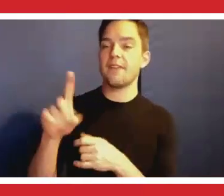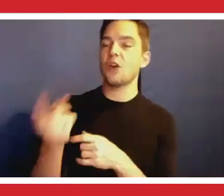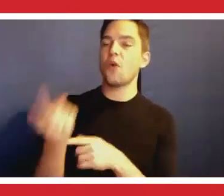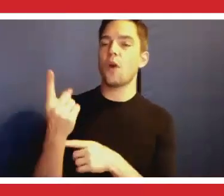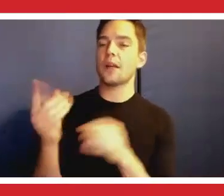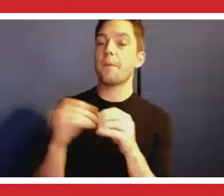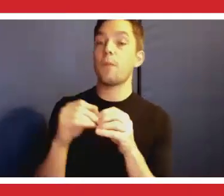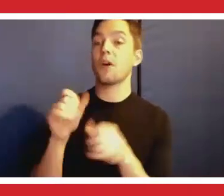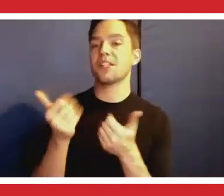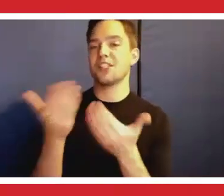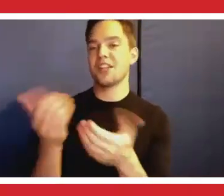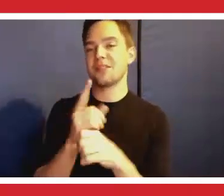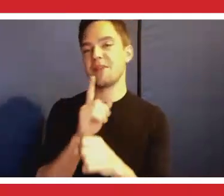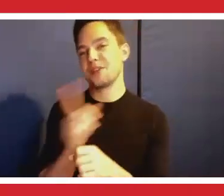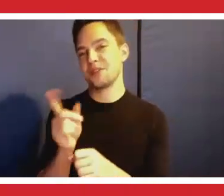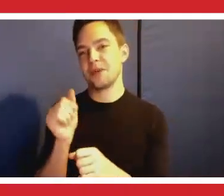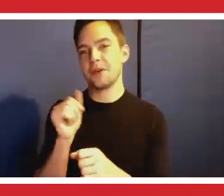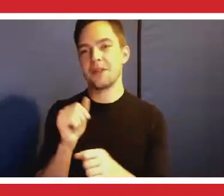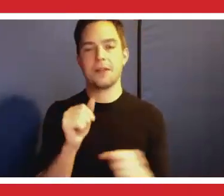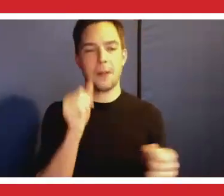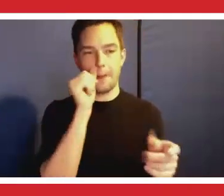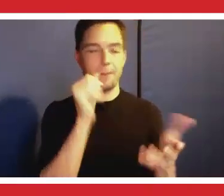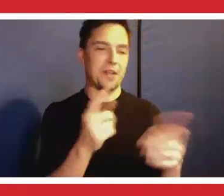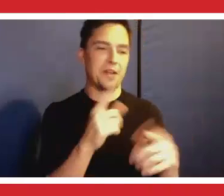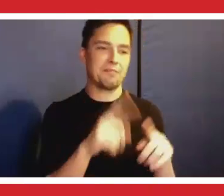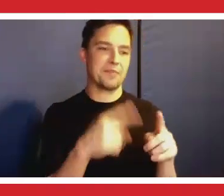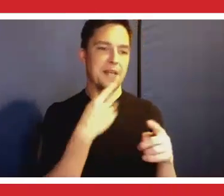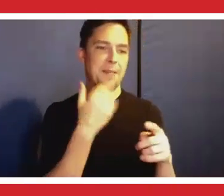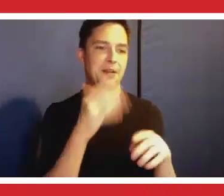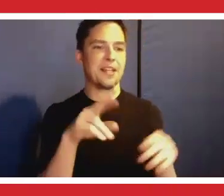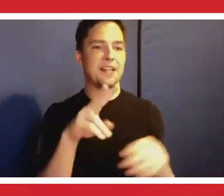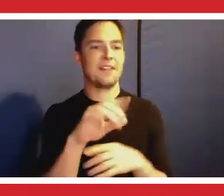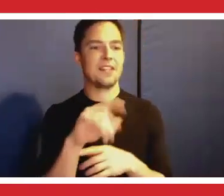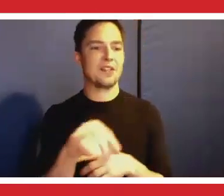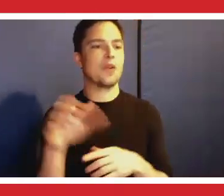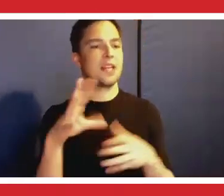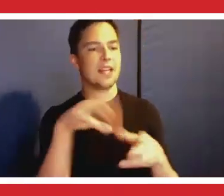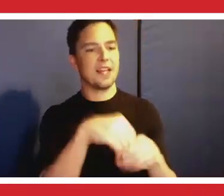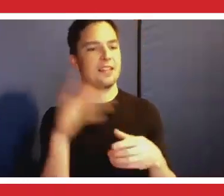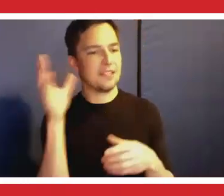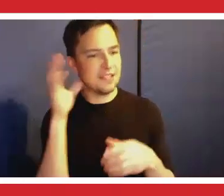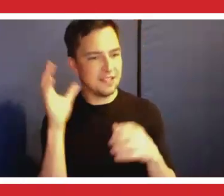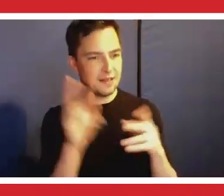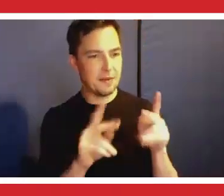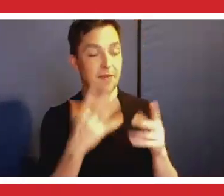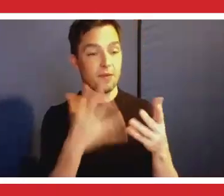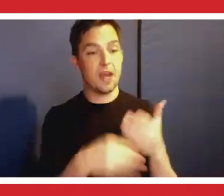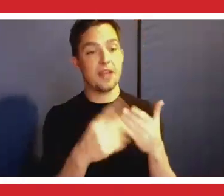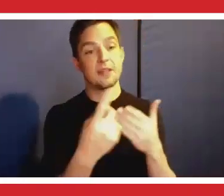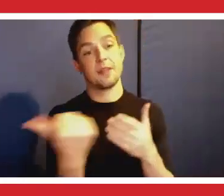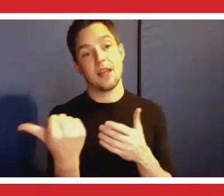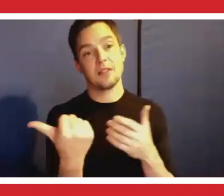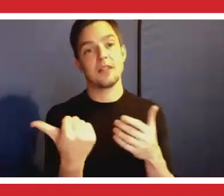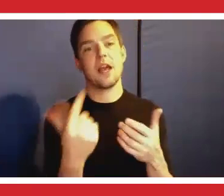for ensuring that we I need. really said what Vincenzo said, that it's engagement and listening to people. But if you want me to add something else, I would say it